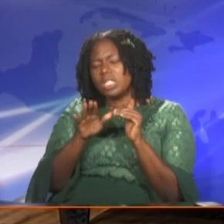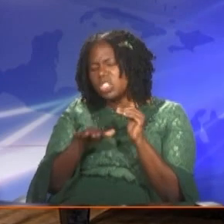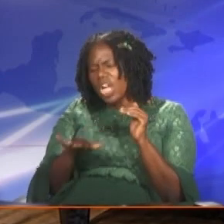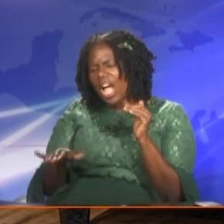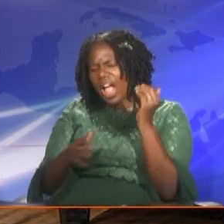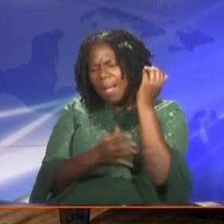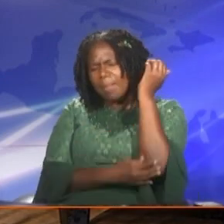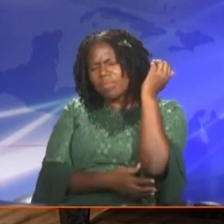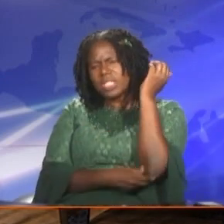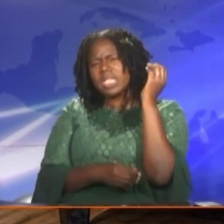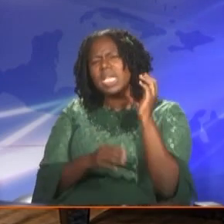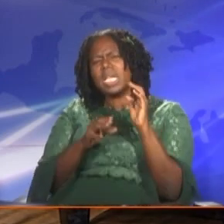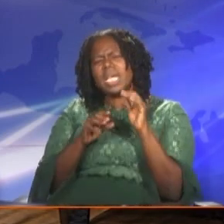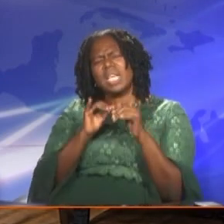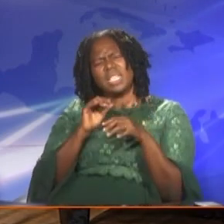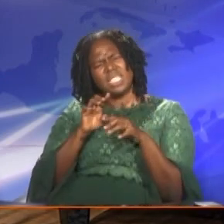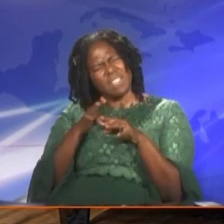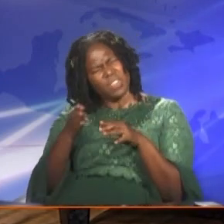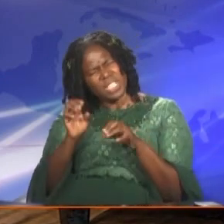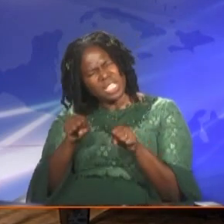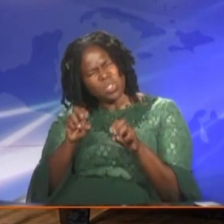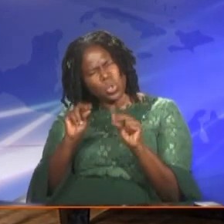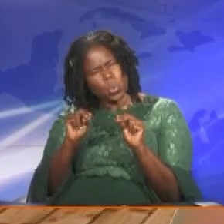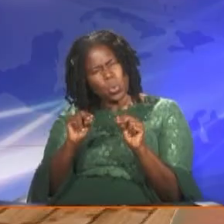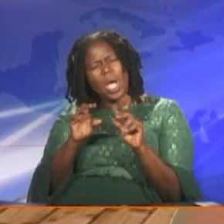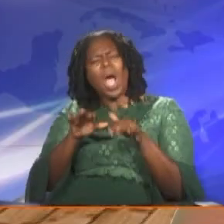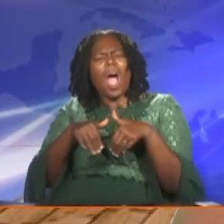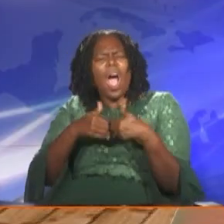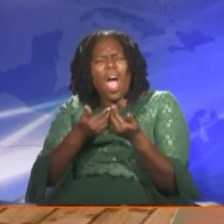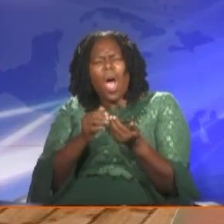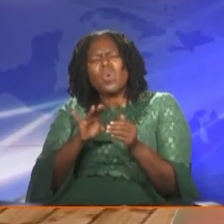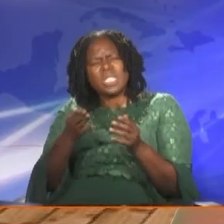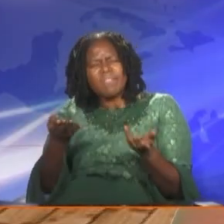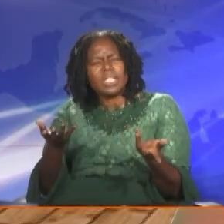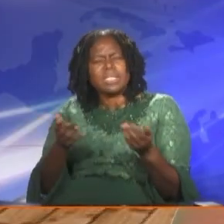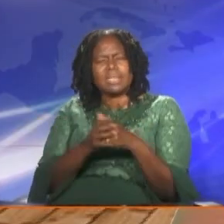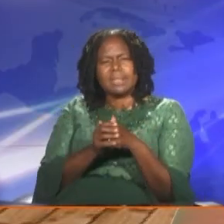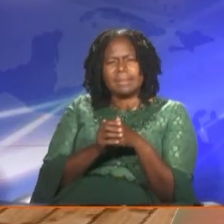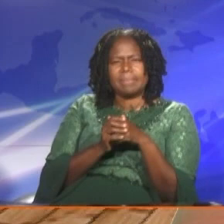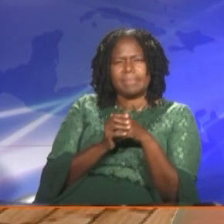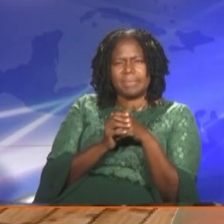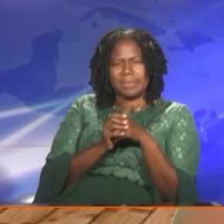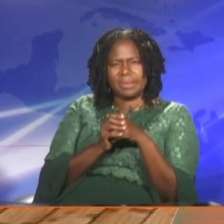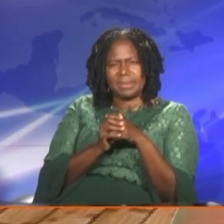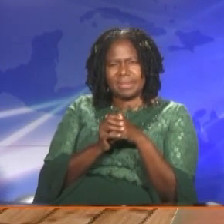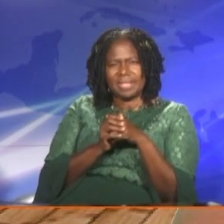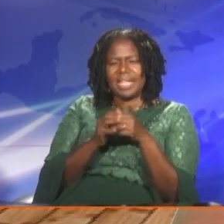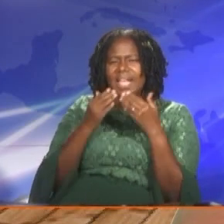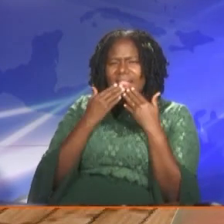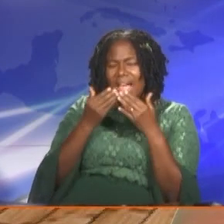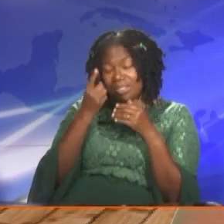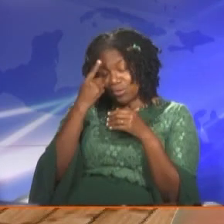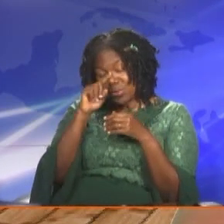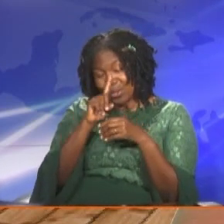And how is it different from adult poverty? Okay, Ria, well, thanks for that question.